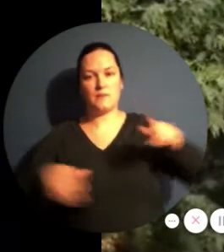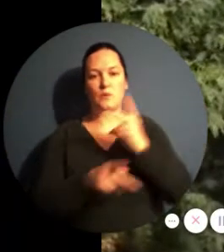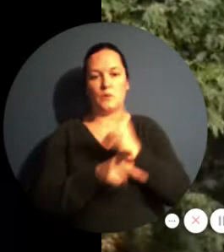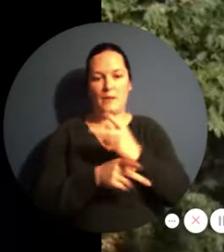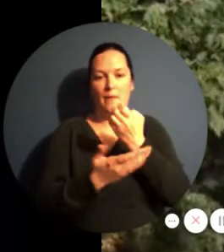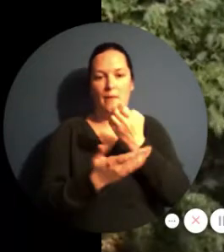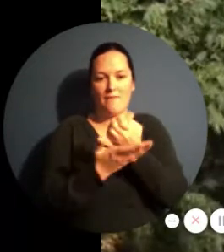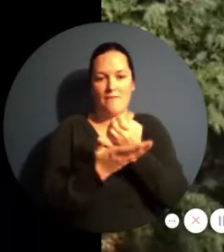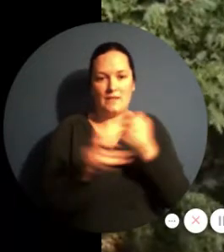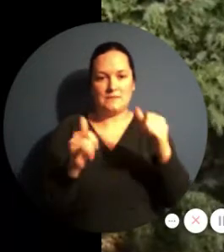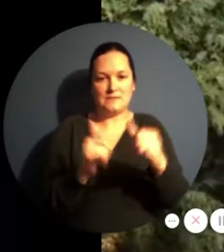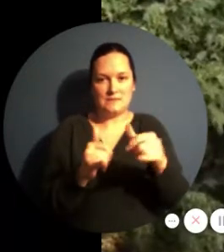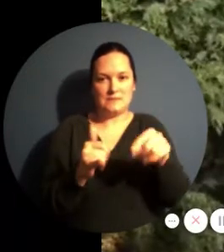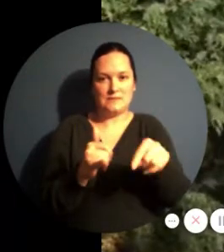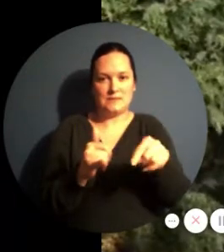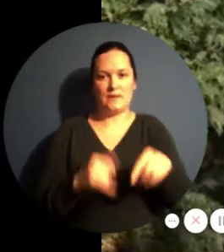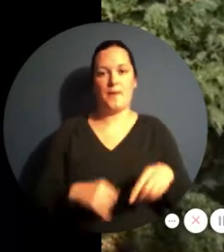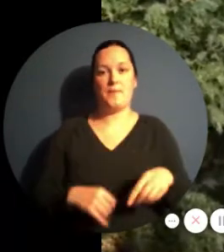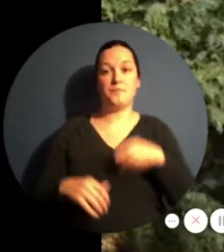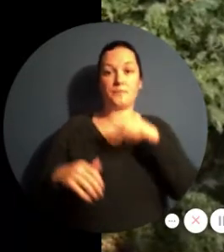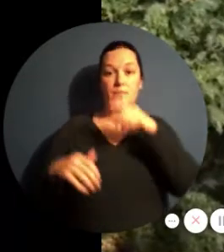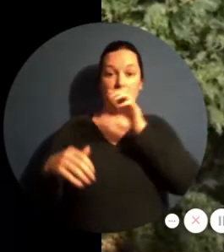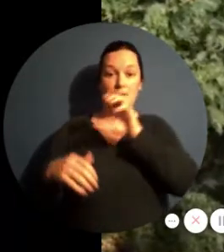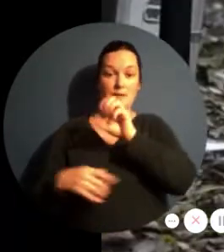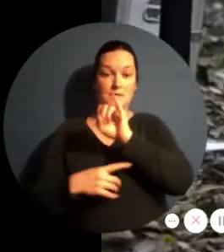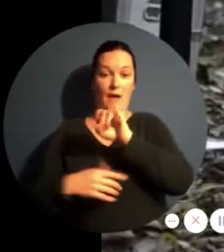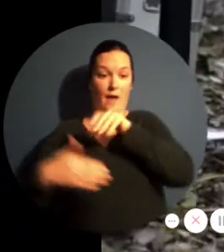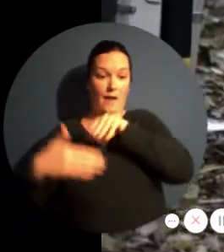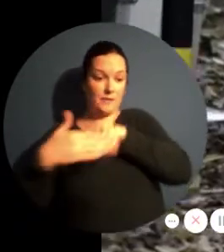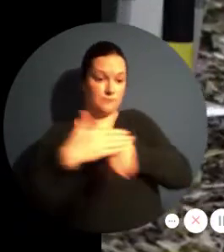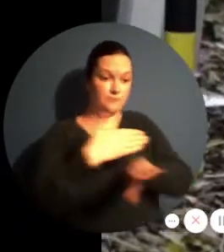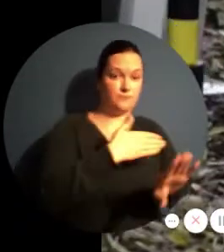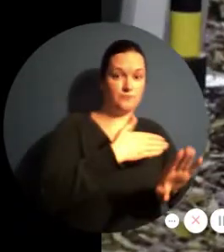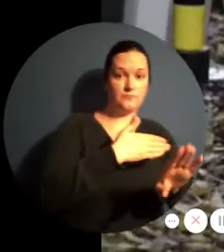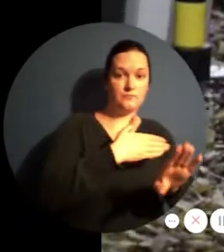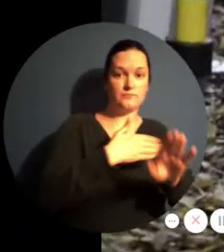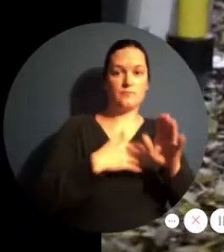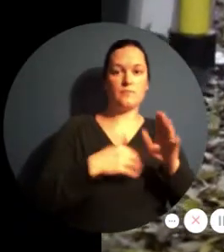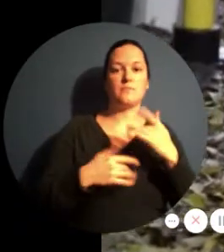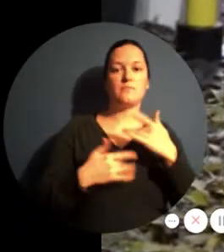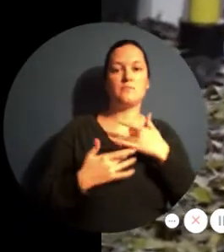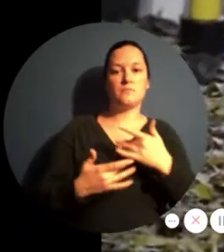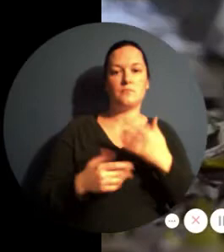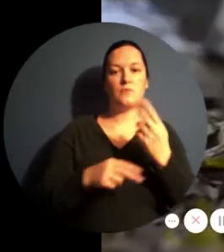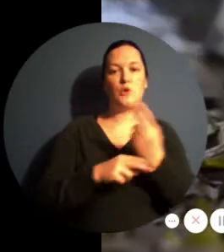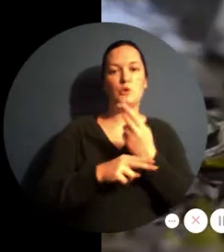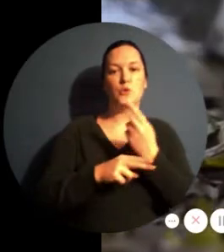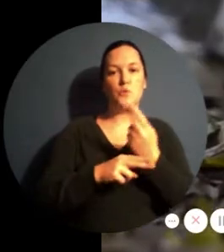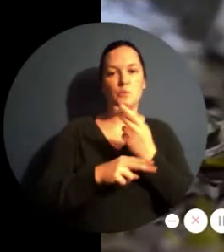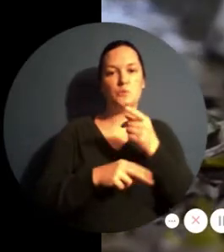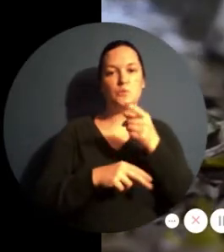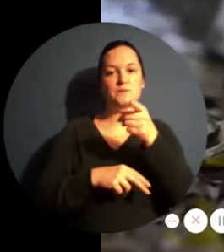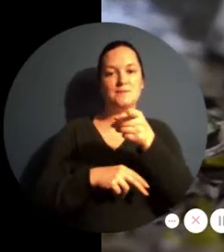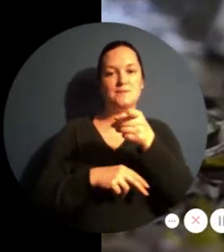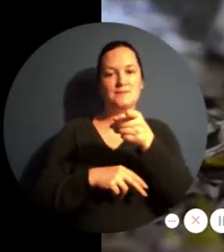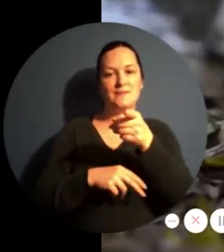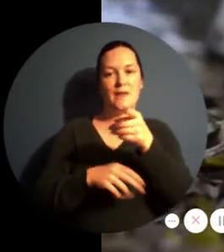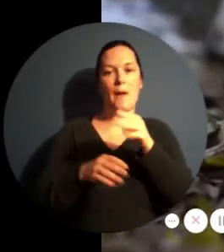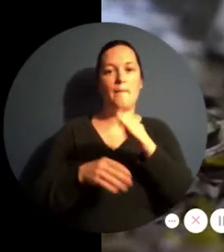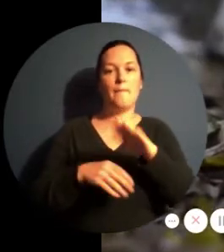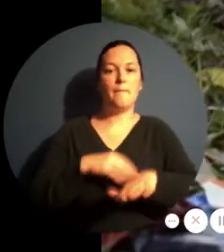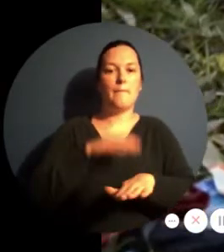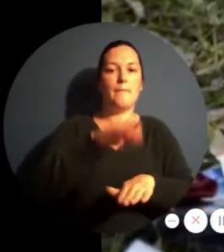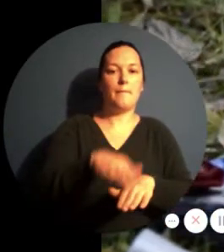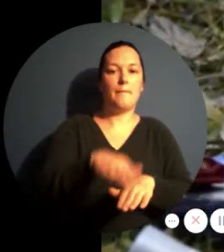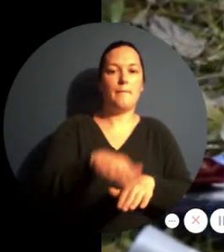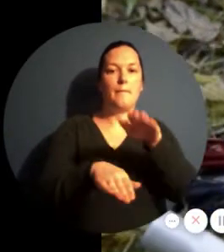When the crime scene investigator enters the crime scene, they will use the common approach path. This is a path from the edge